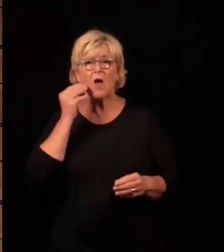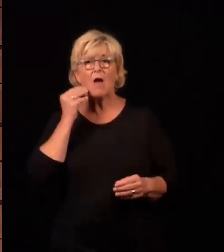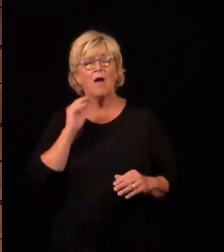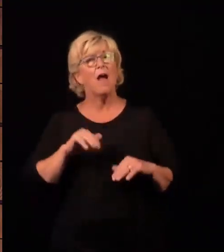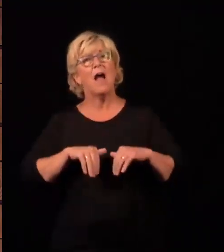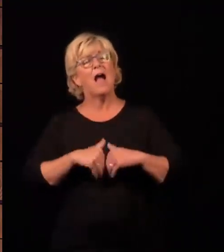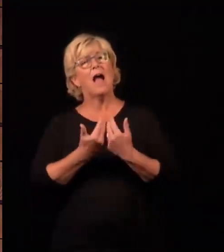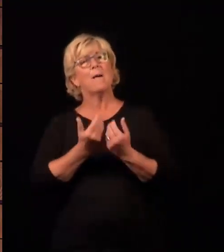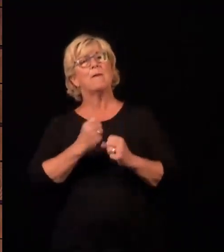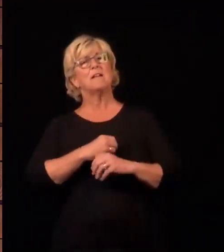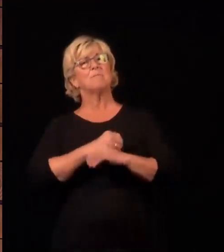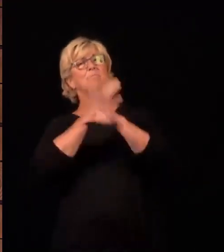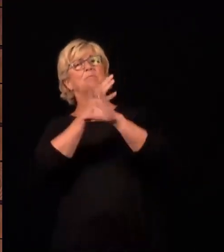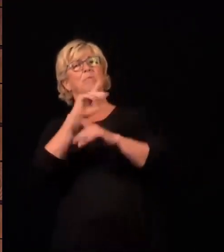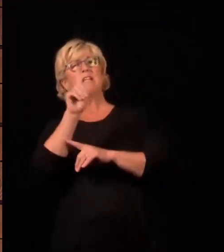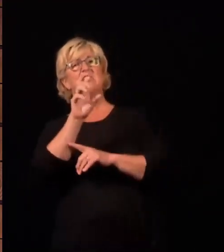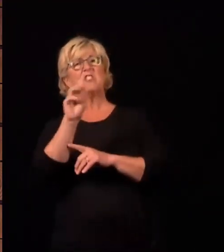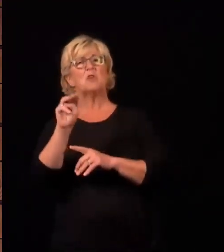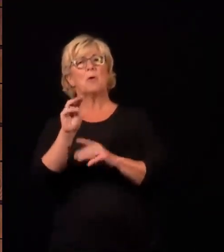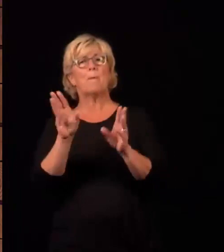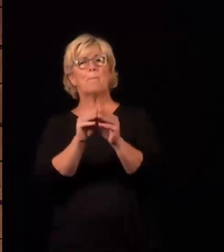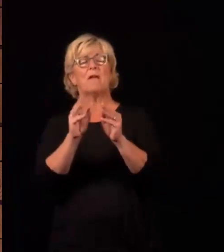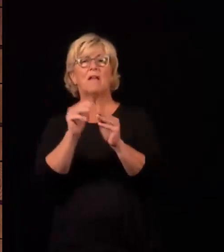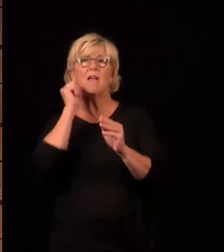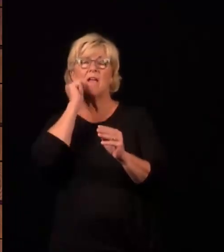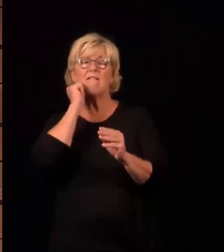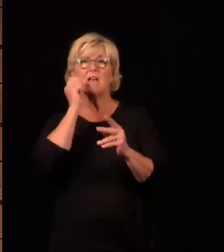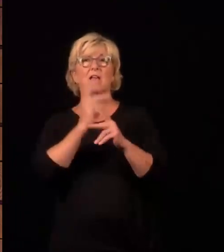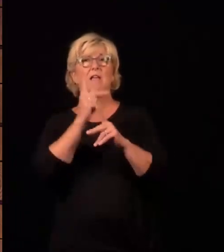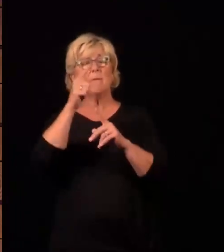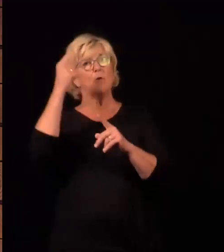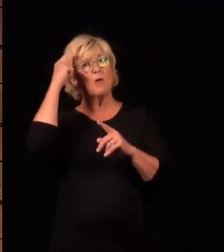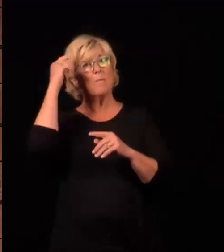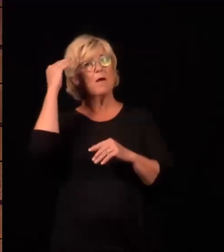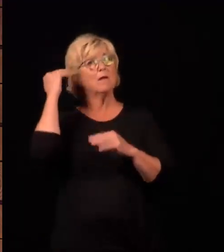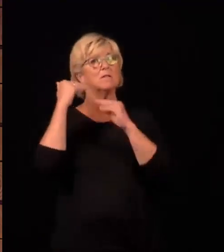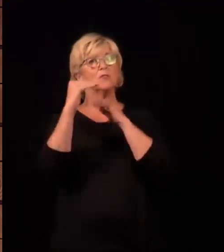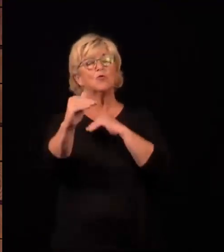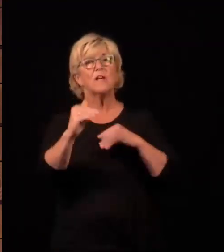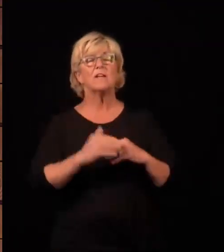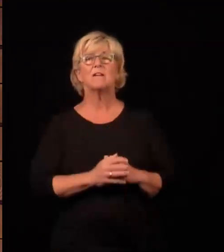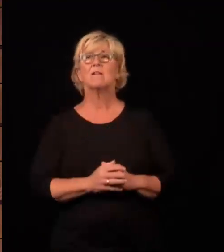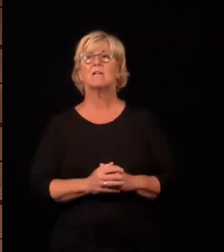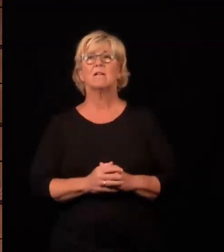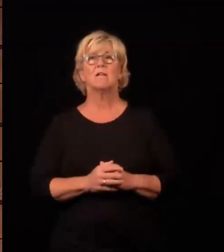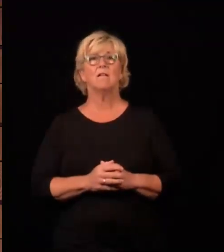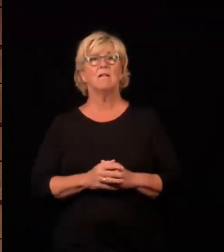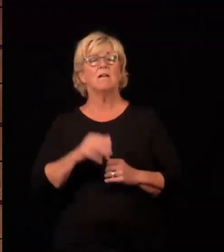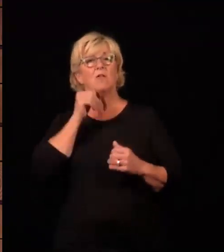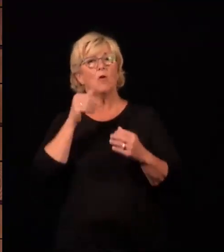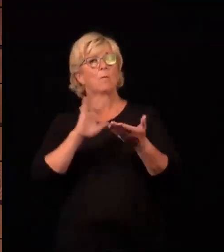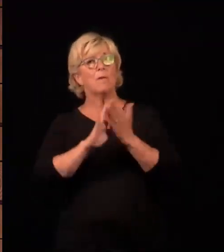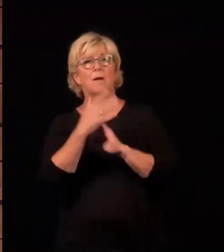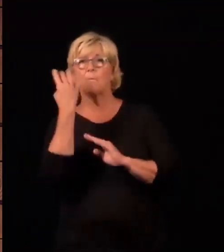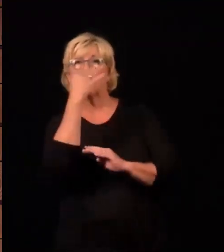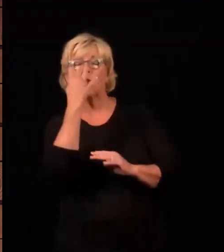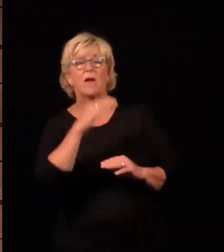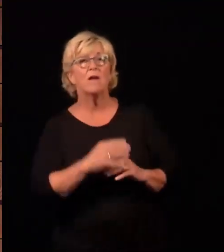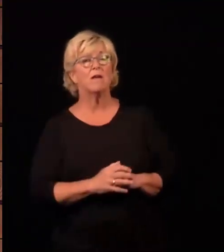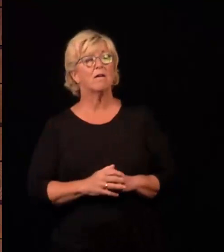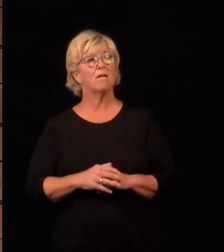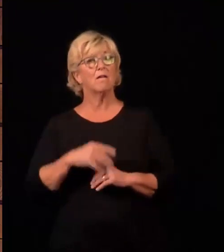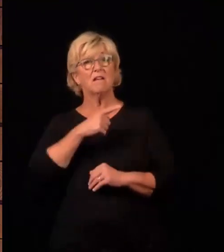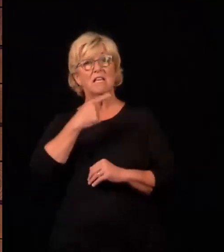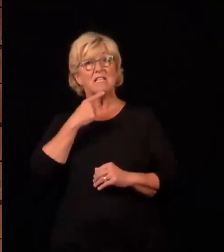meetings can you go to in a day and keep your sanity? Does Paul really mean that we should be content today in